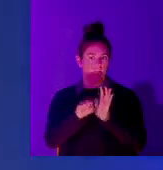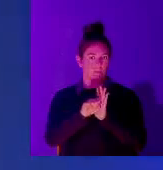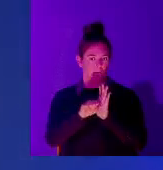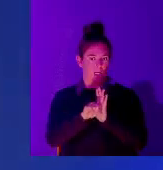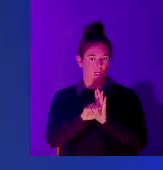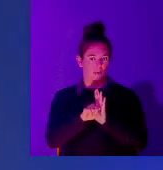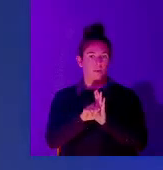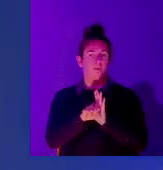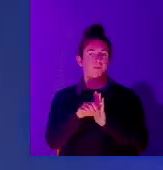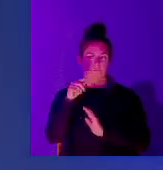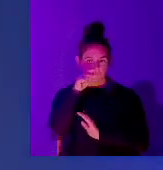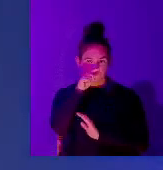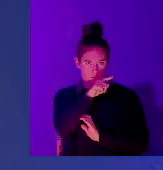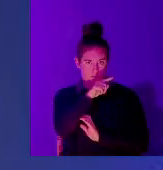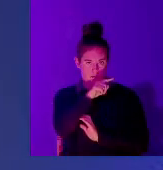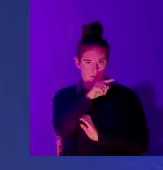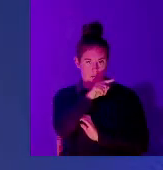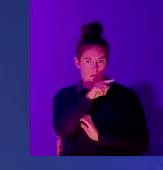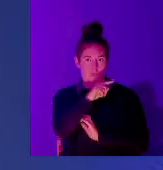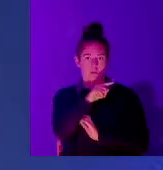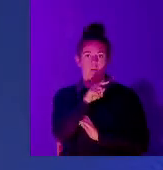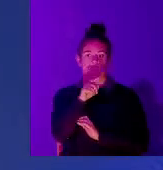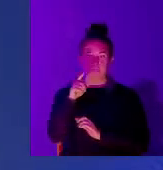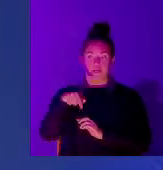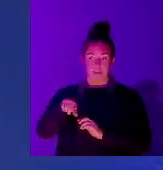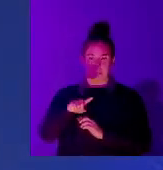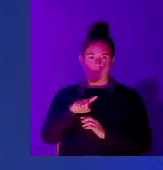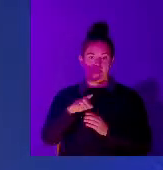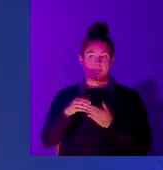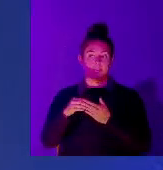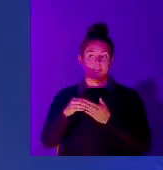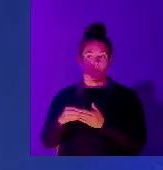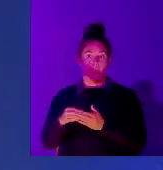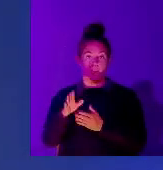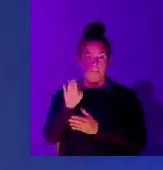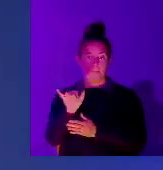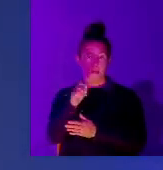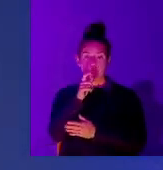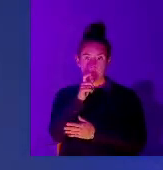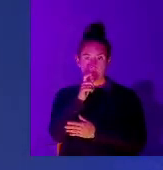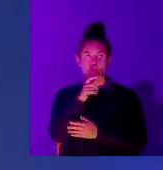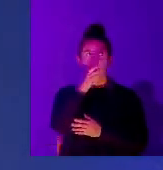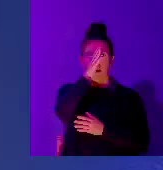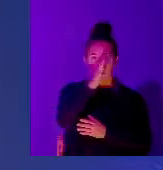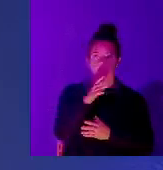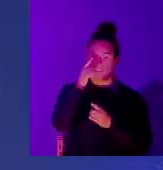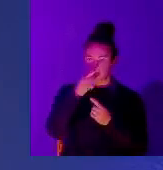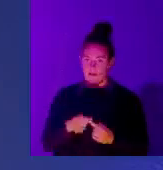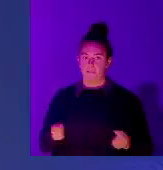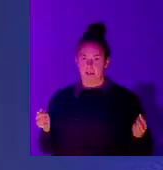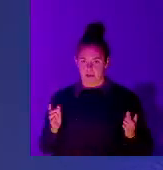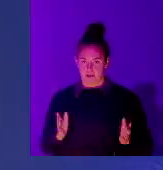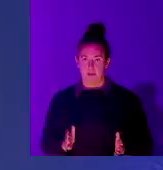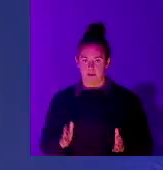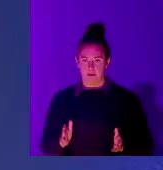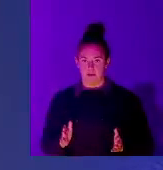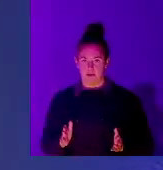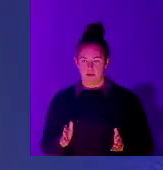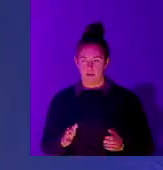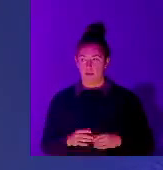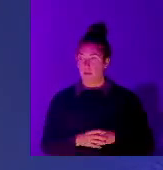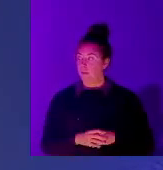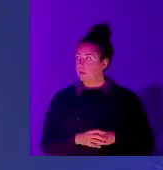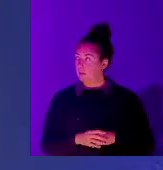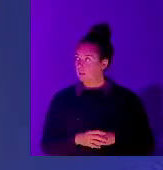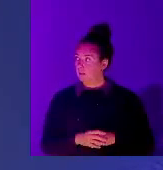being led by God's enemy. Look to the Holy Spirit to confirm or refute doctrines